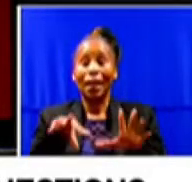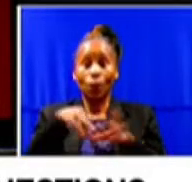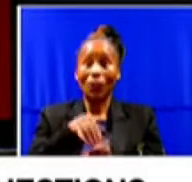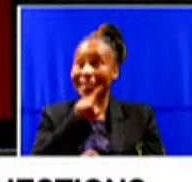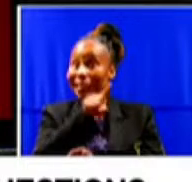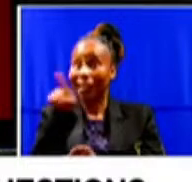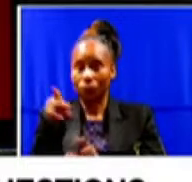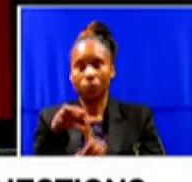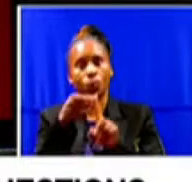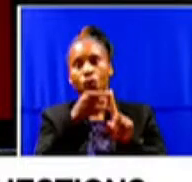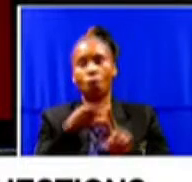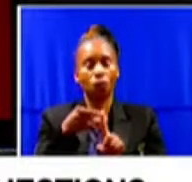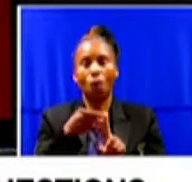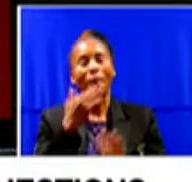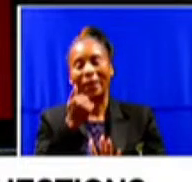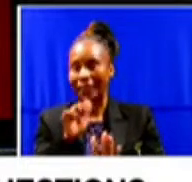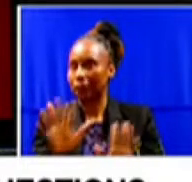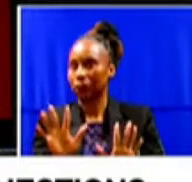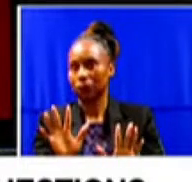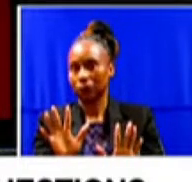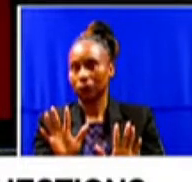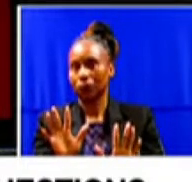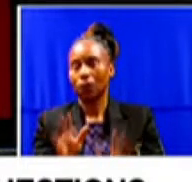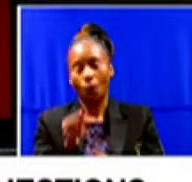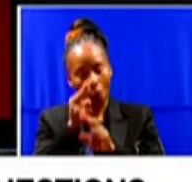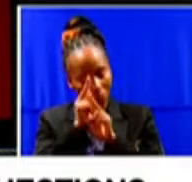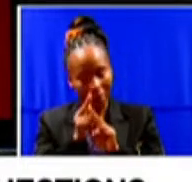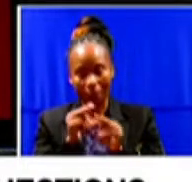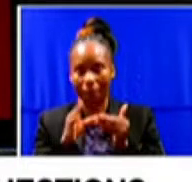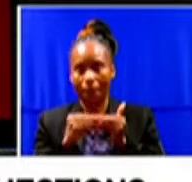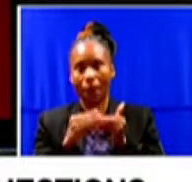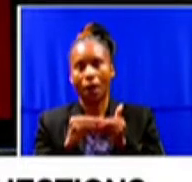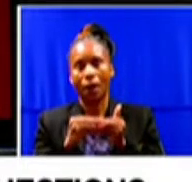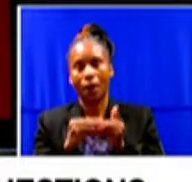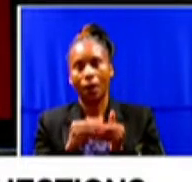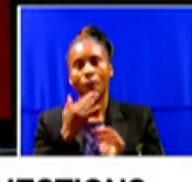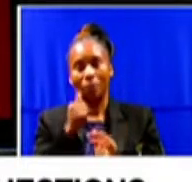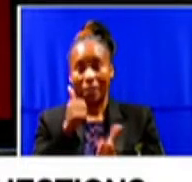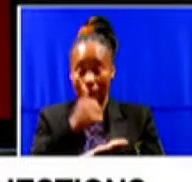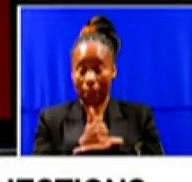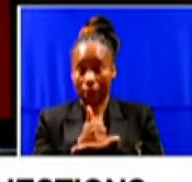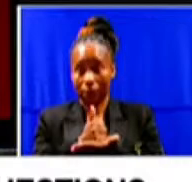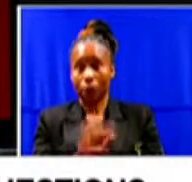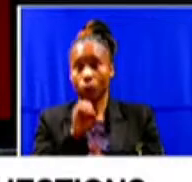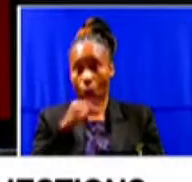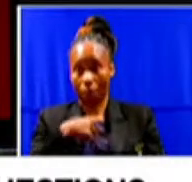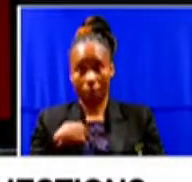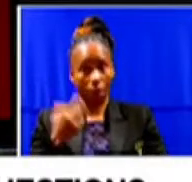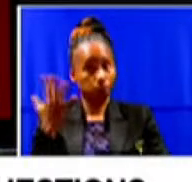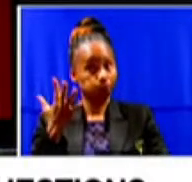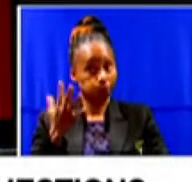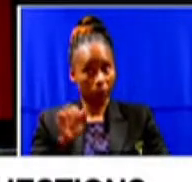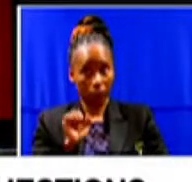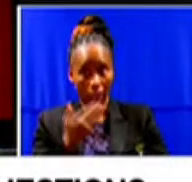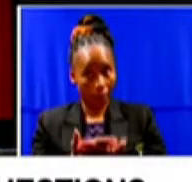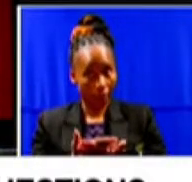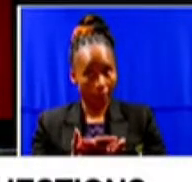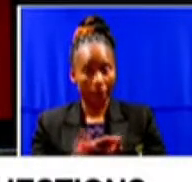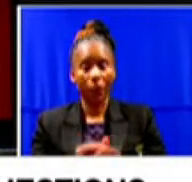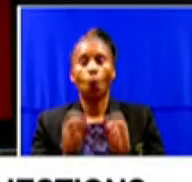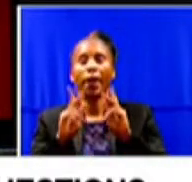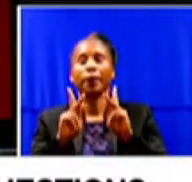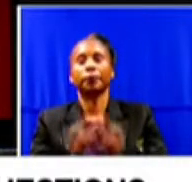you Please chase them the way. please, honorable member, can you take a seat so that I address you, please? Okay. Yeah, honorable